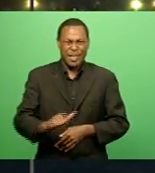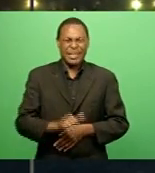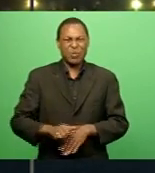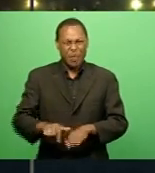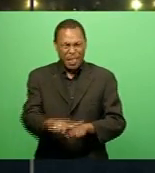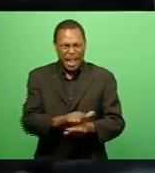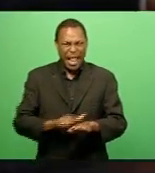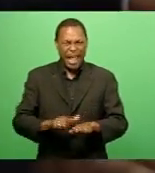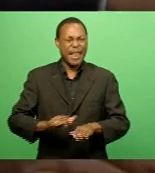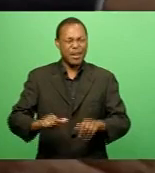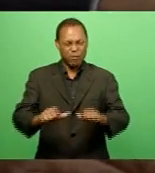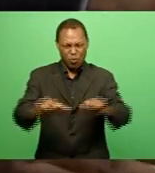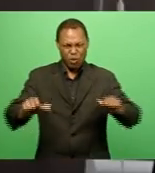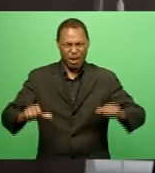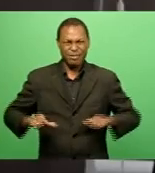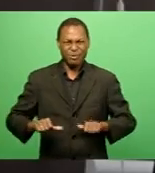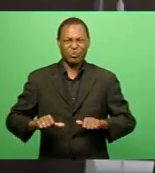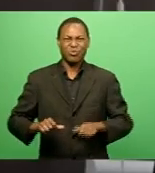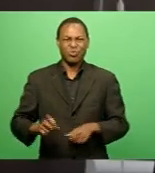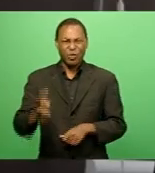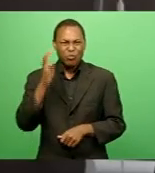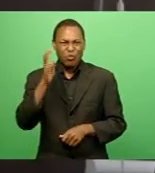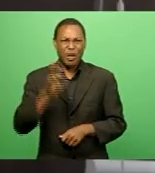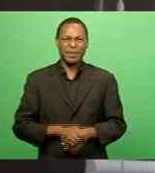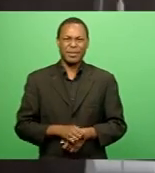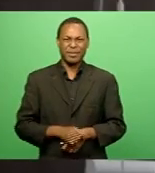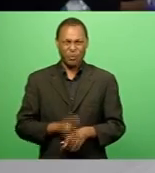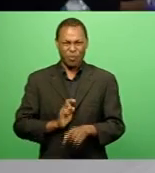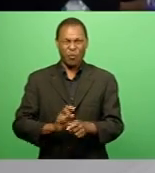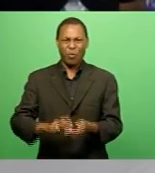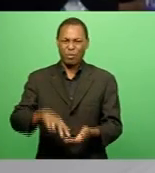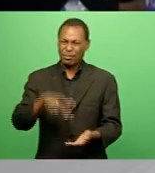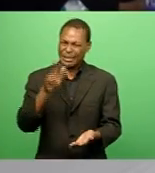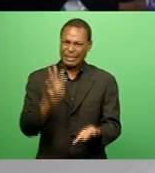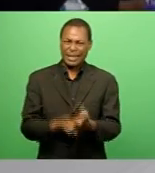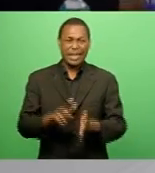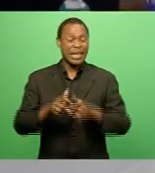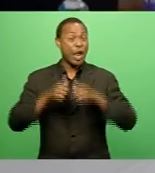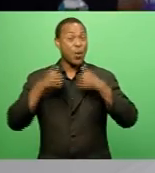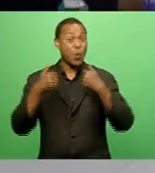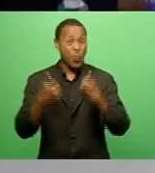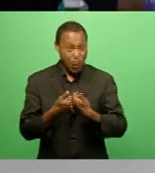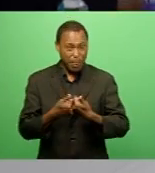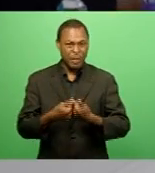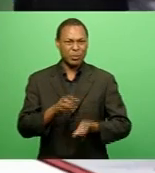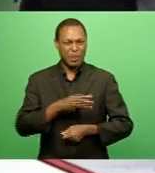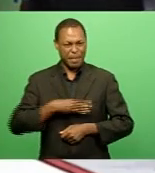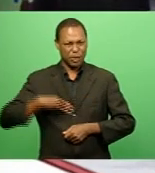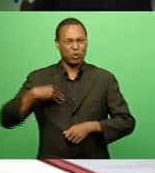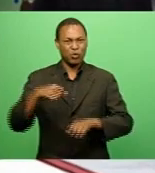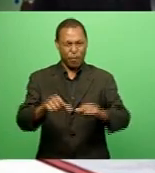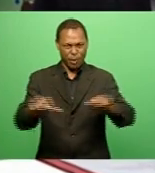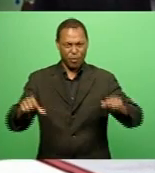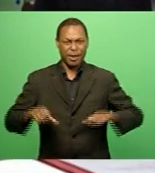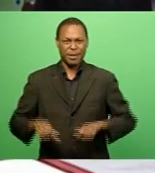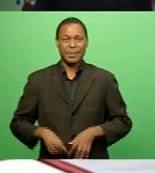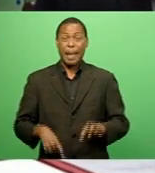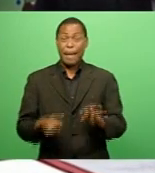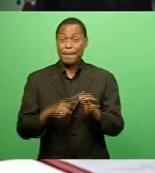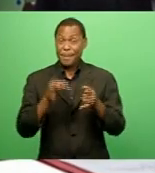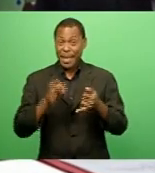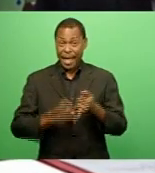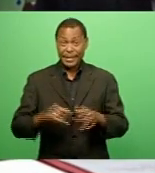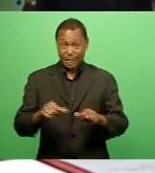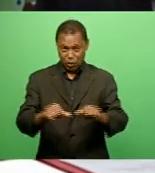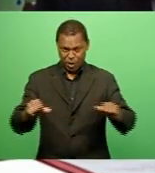and agriculture training. This follows the signing of an agreement between the Society and the Ministry of Agriculture. Permanent Secretary for